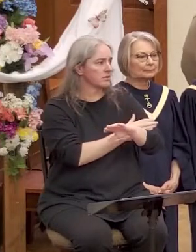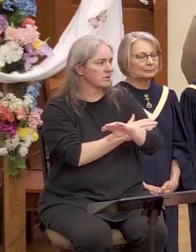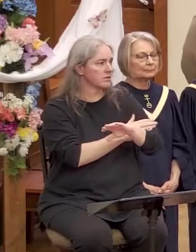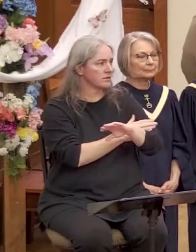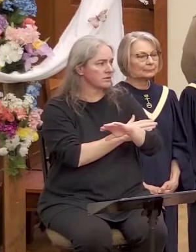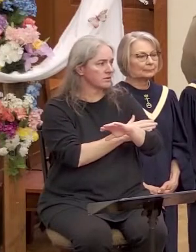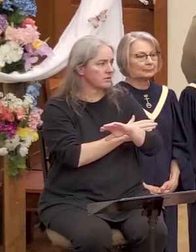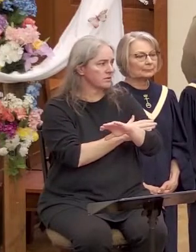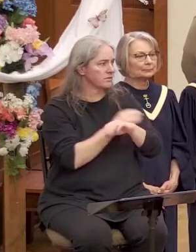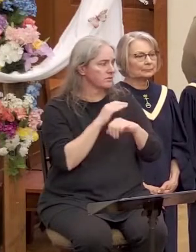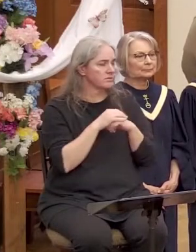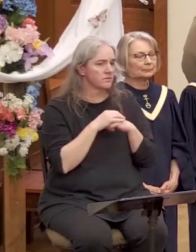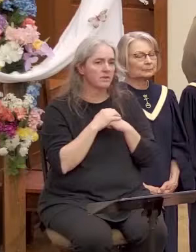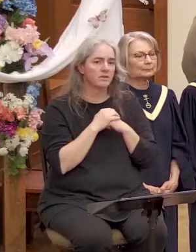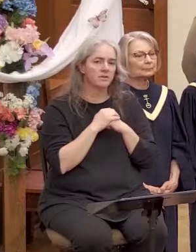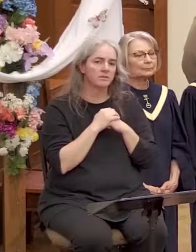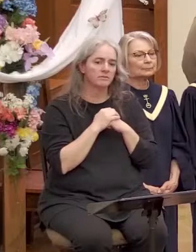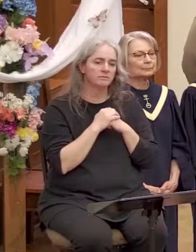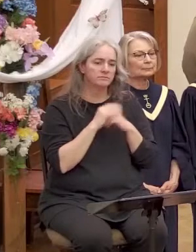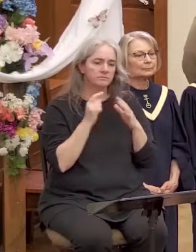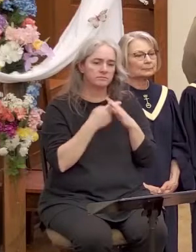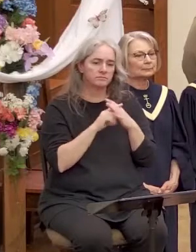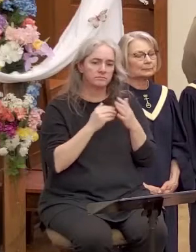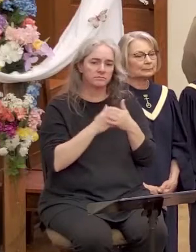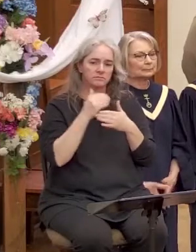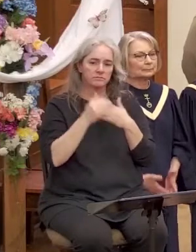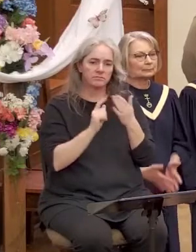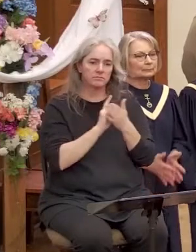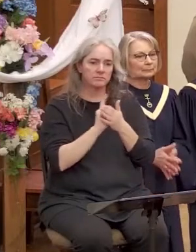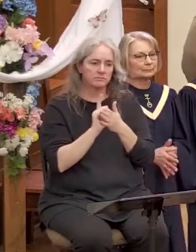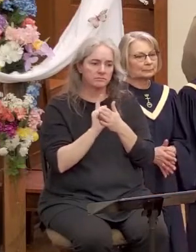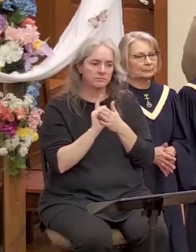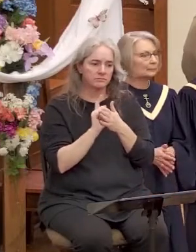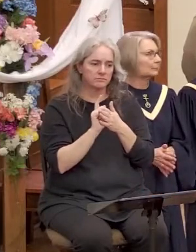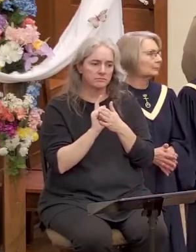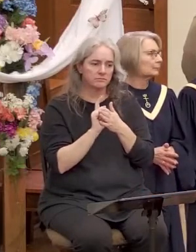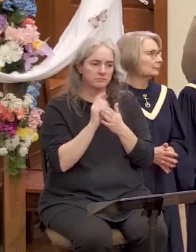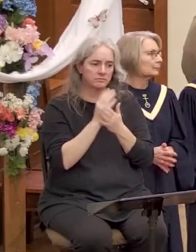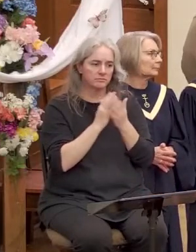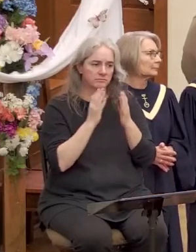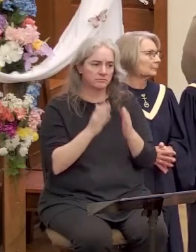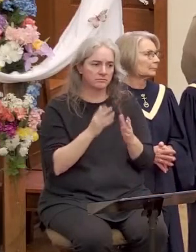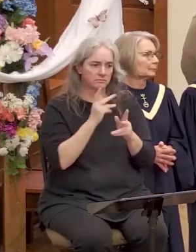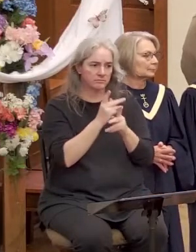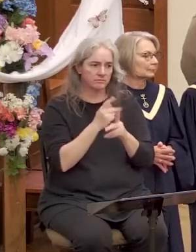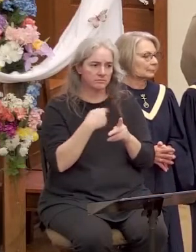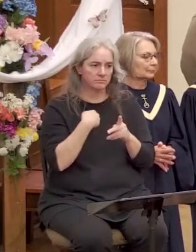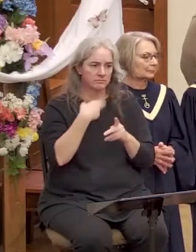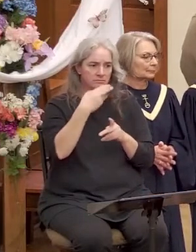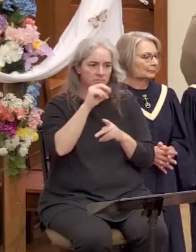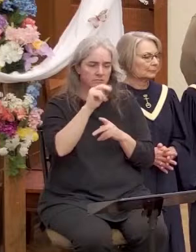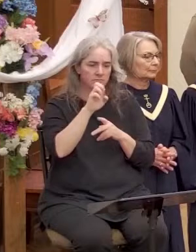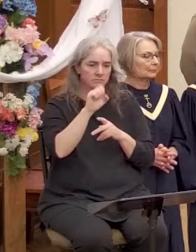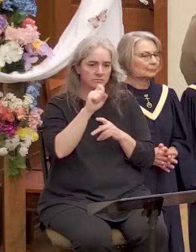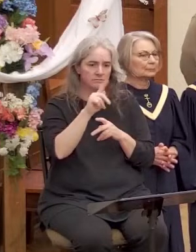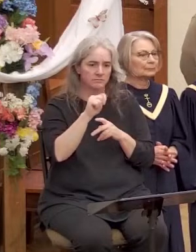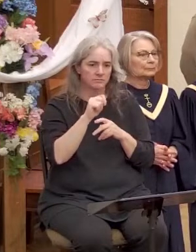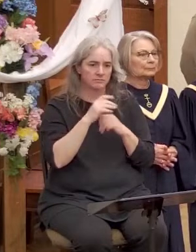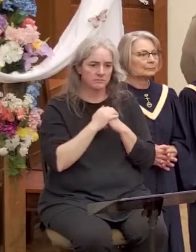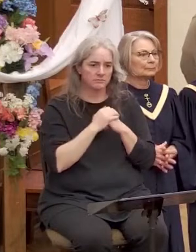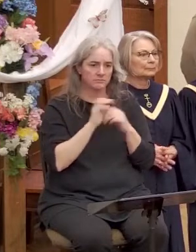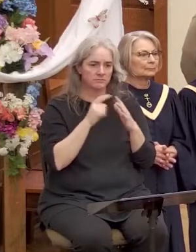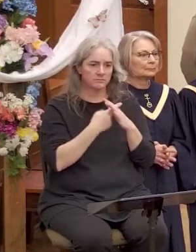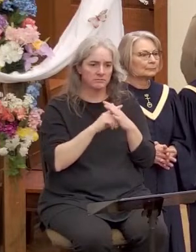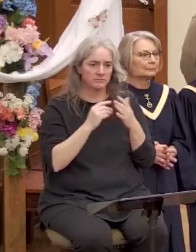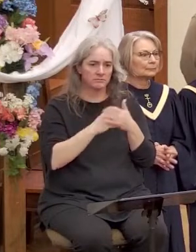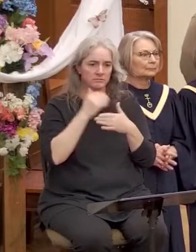congregation. So starting next week, and somebody's going to have to keep me honest here because I'm not sure I'm going to have all this right. Starting